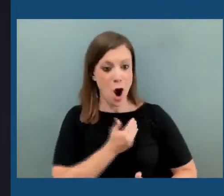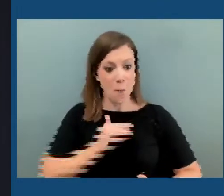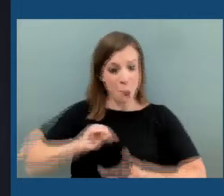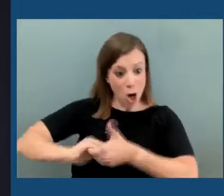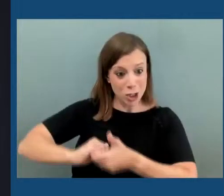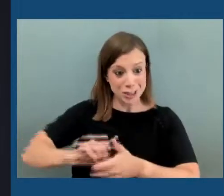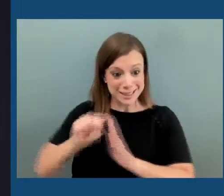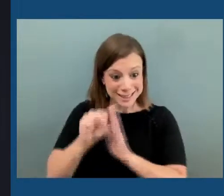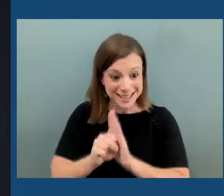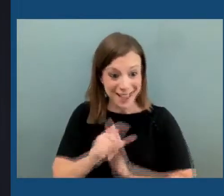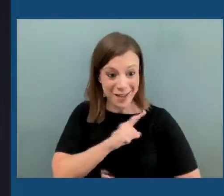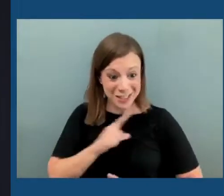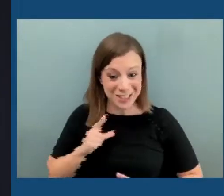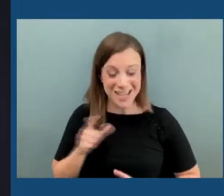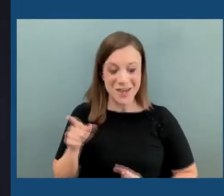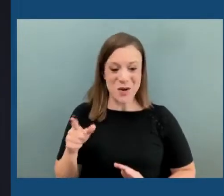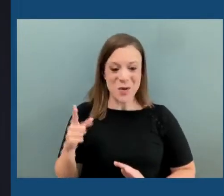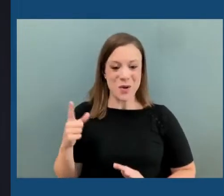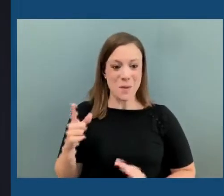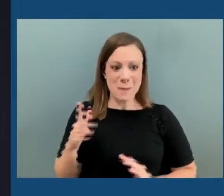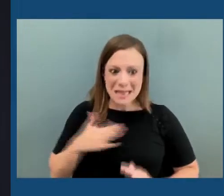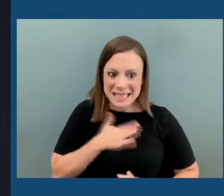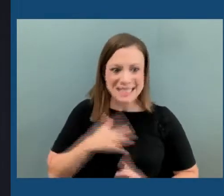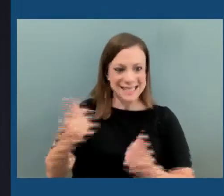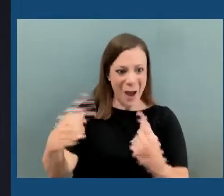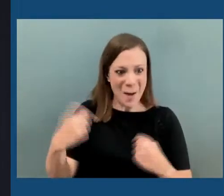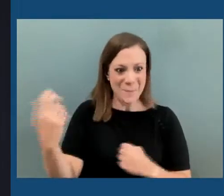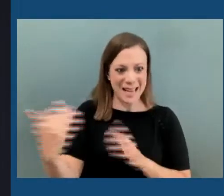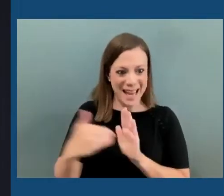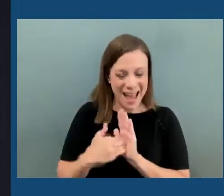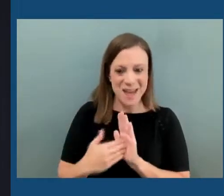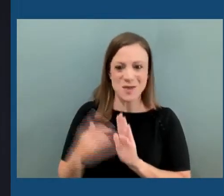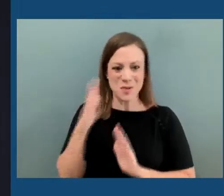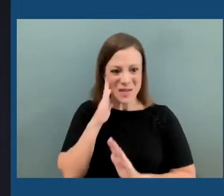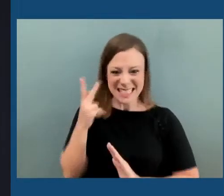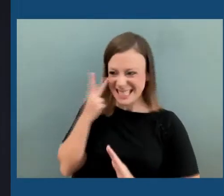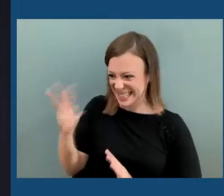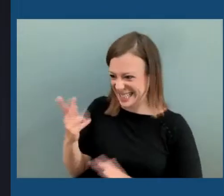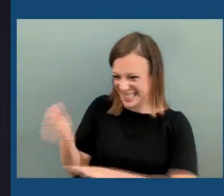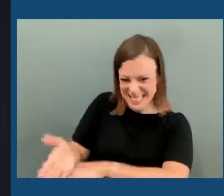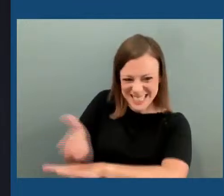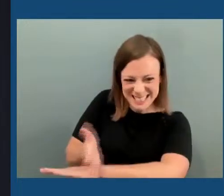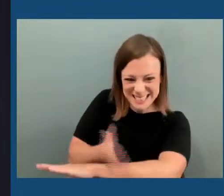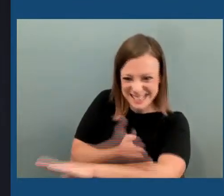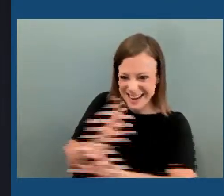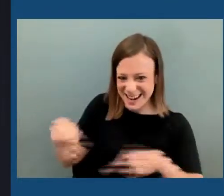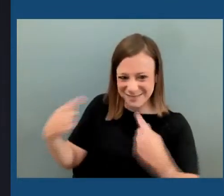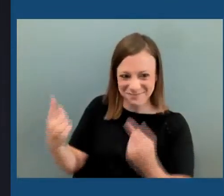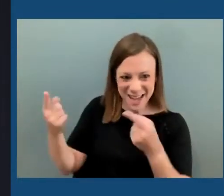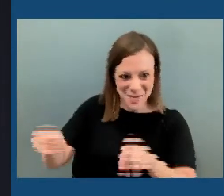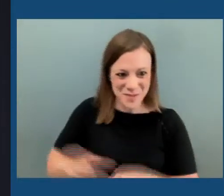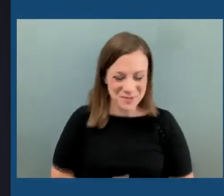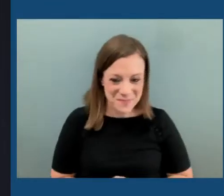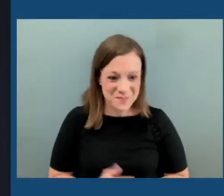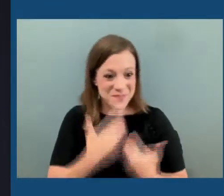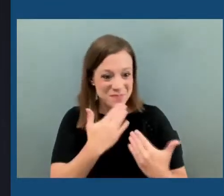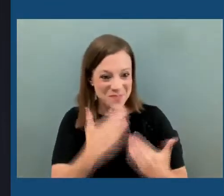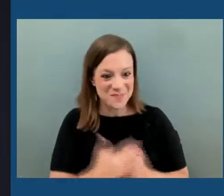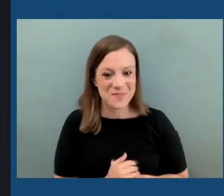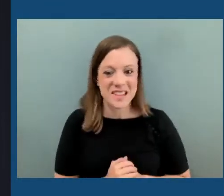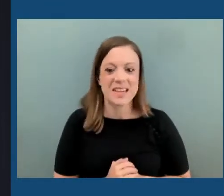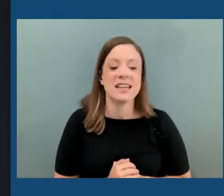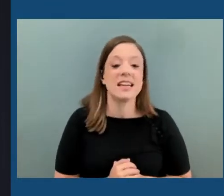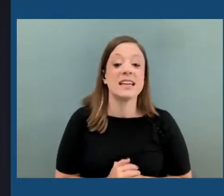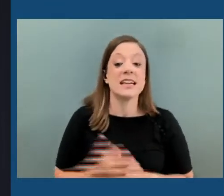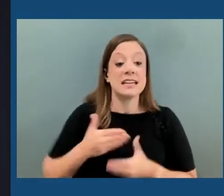do these improvements. You'll utilize these. You're in Rochester all the time, and you get to see all of our progress as we go. So thanks again. I